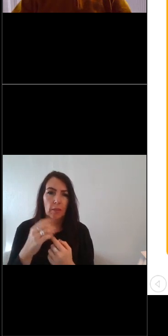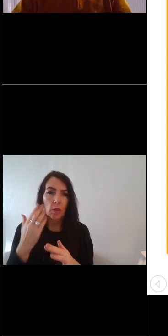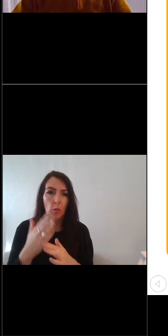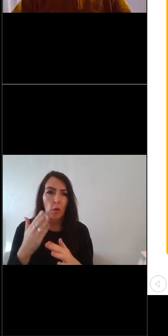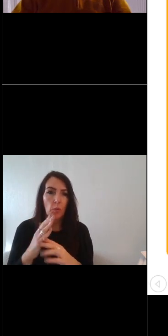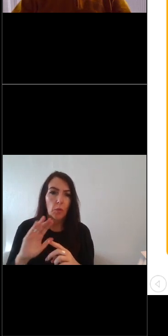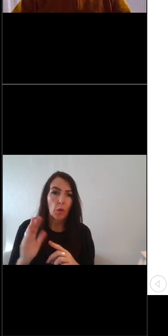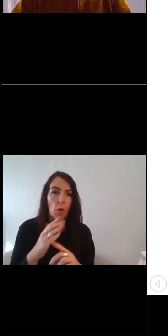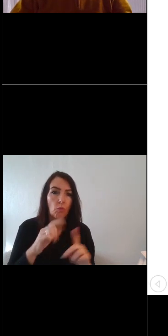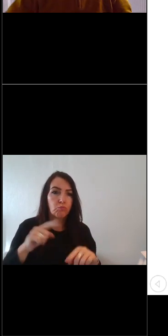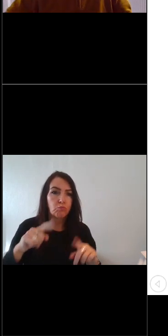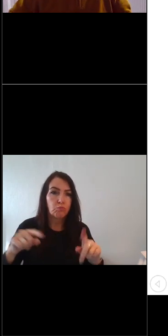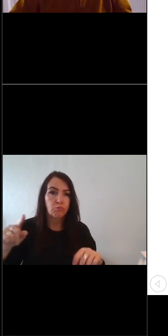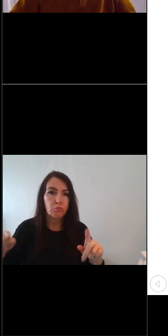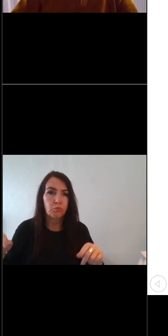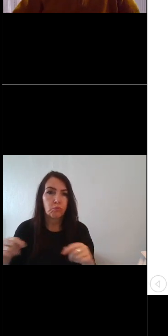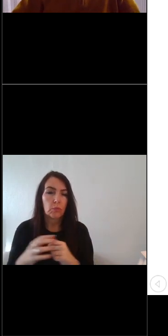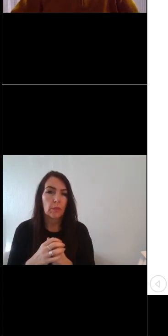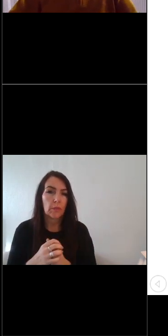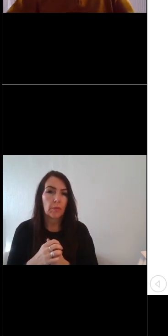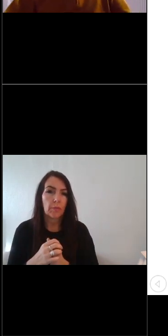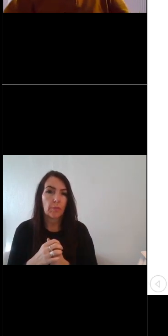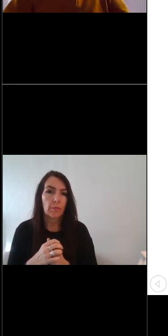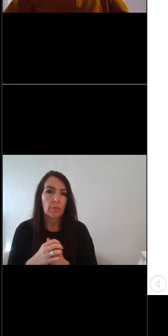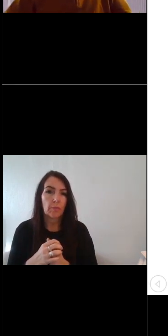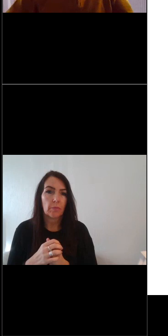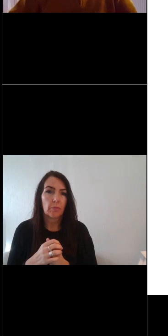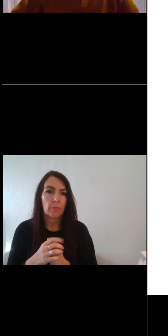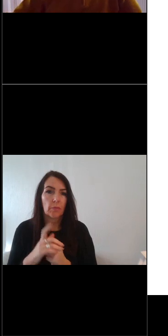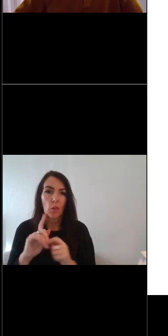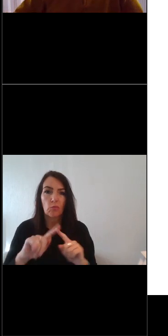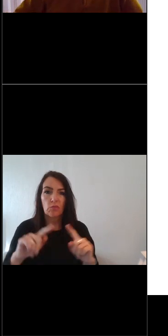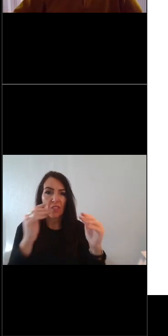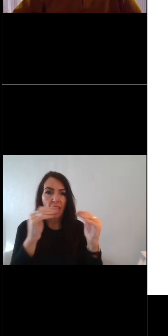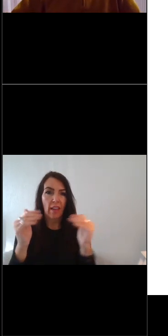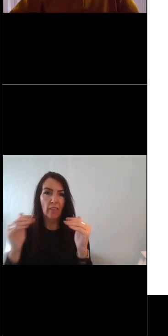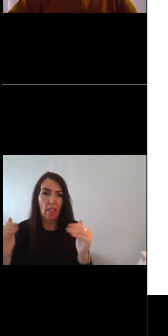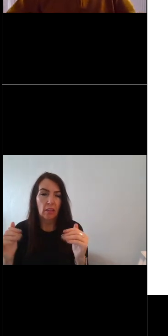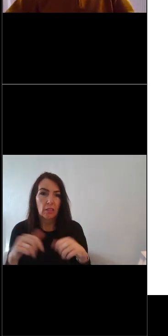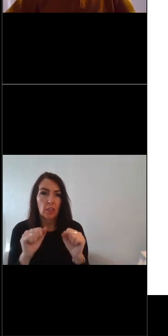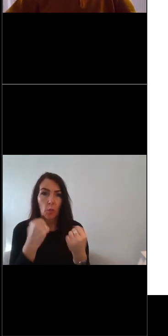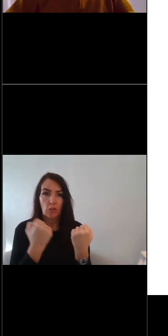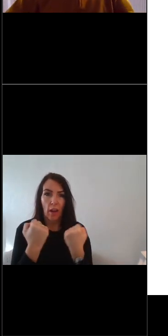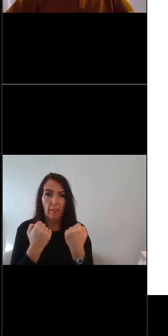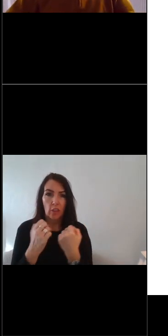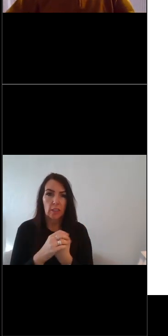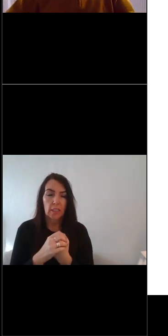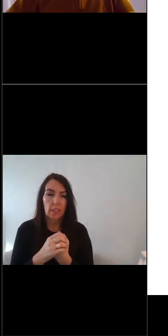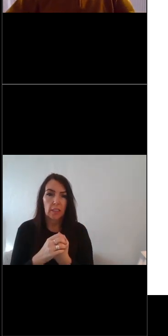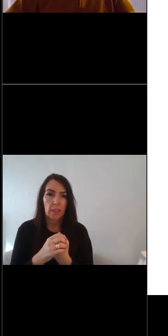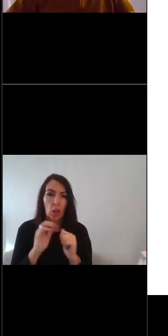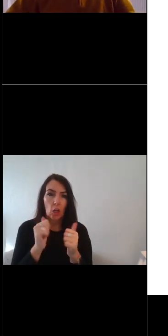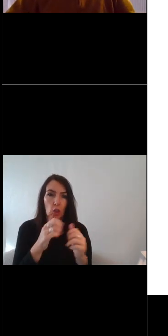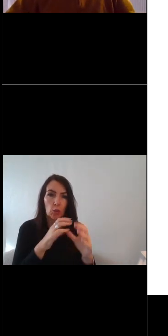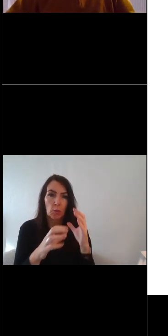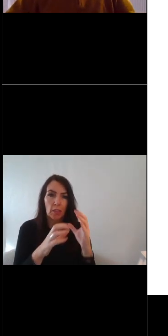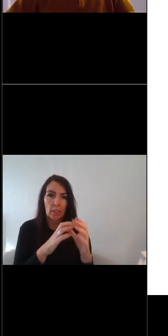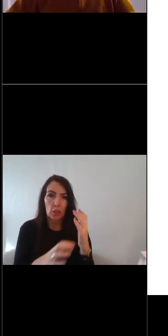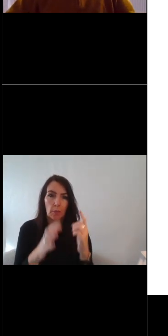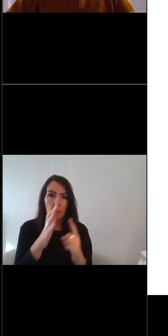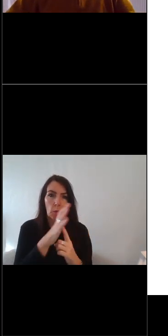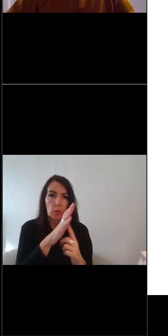sorts of people across the organisation, every level. Let's start with the drivers. Good communication and